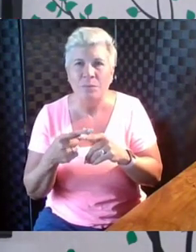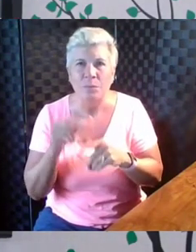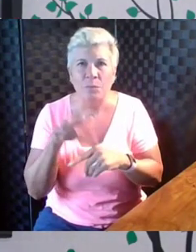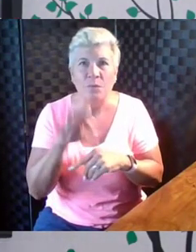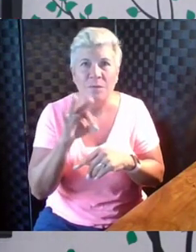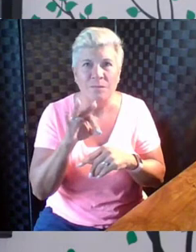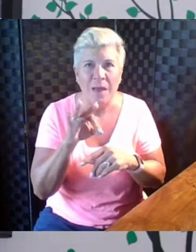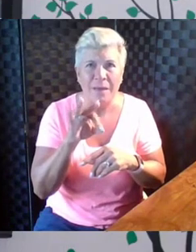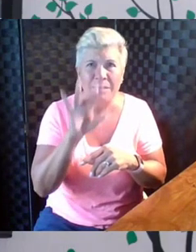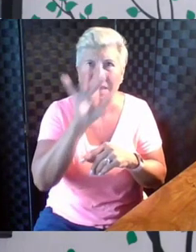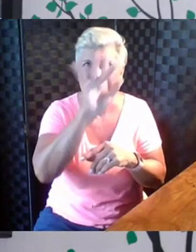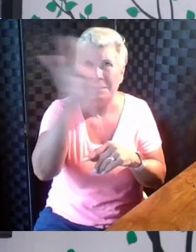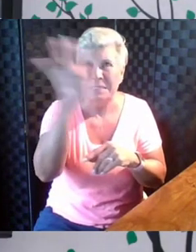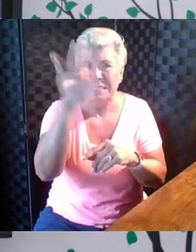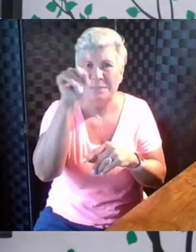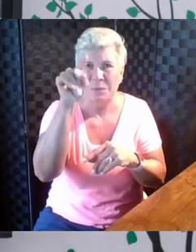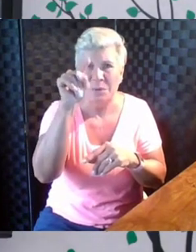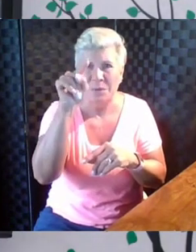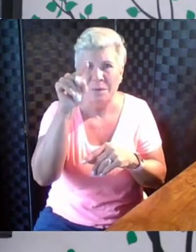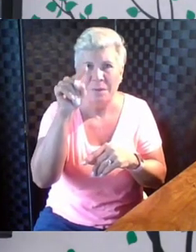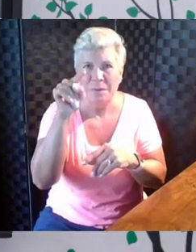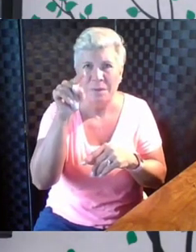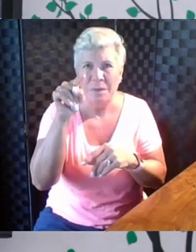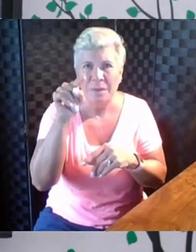found that missing whole,